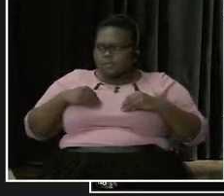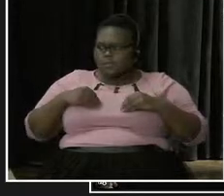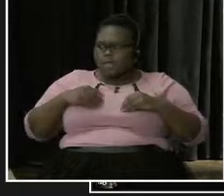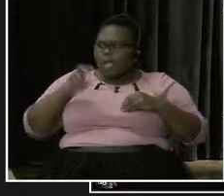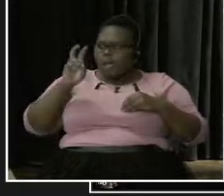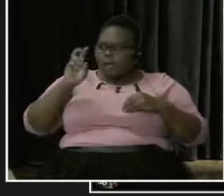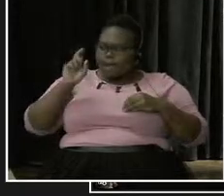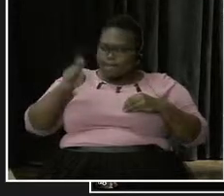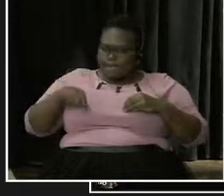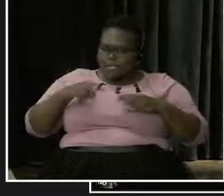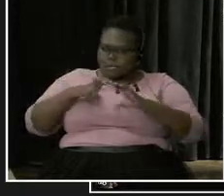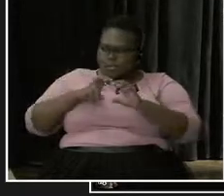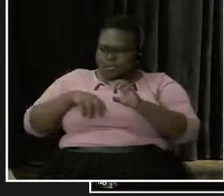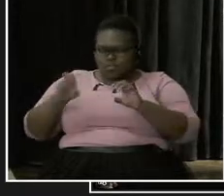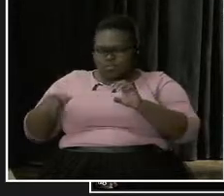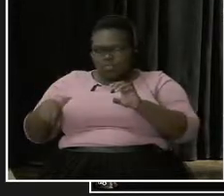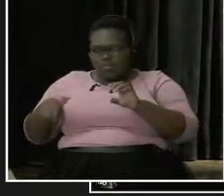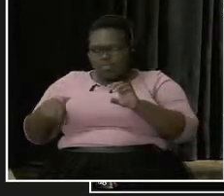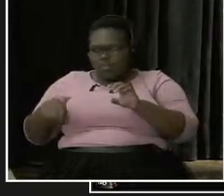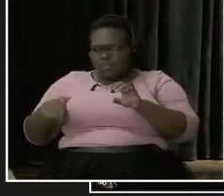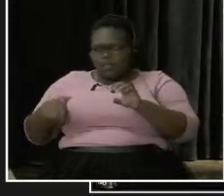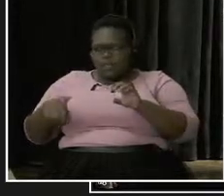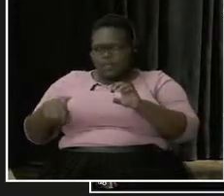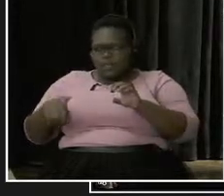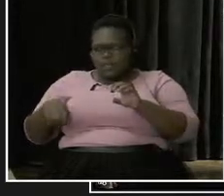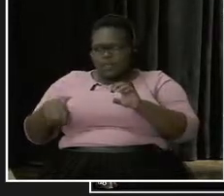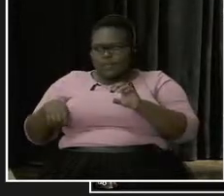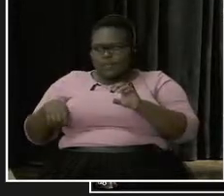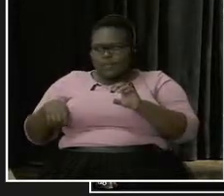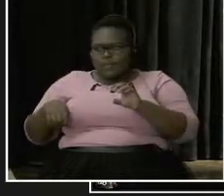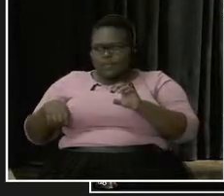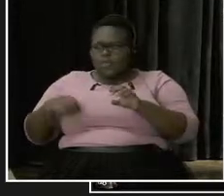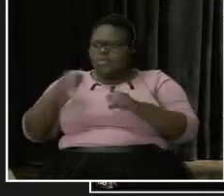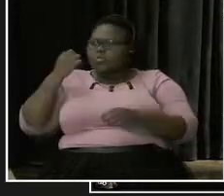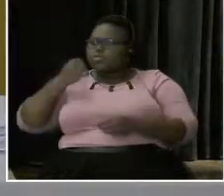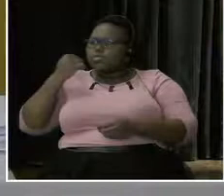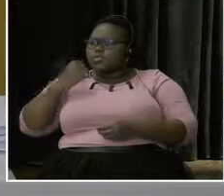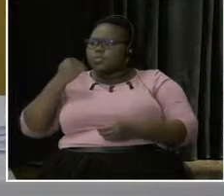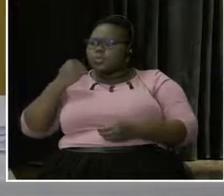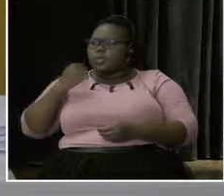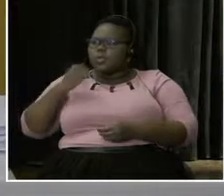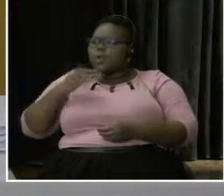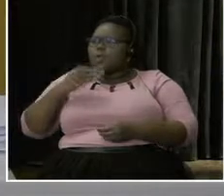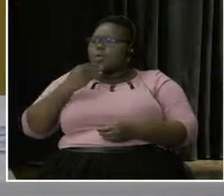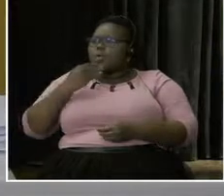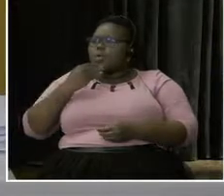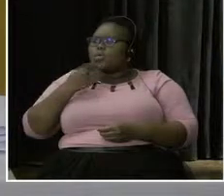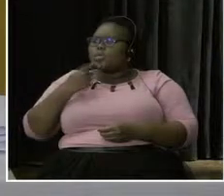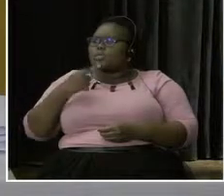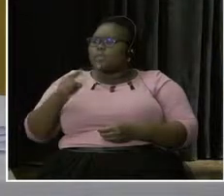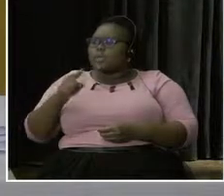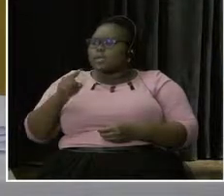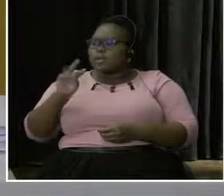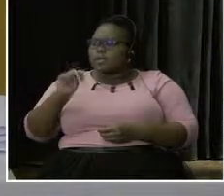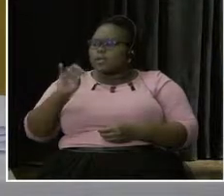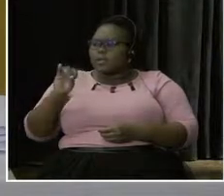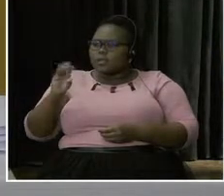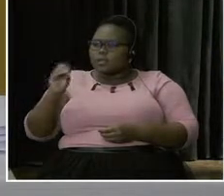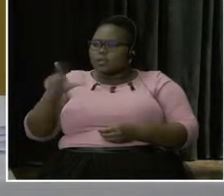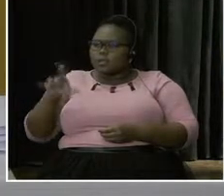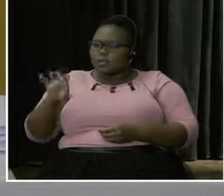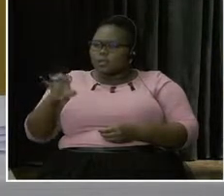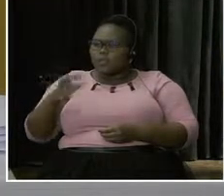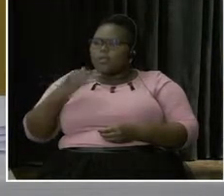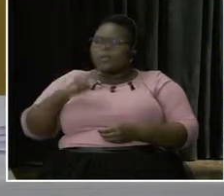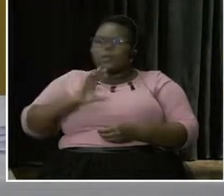Diane, by Nicole. Sorry, by Nicole. Councillors, let us be productive